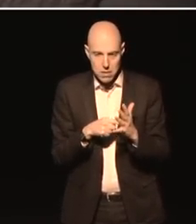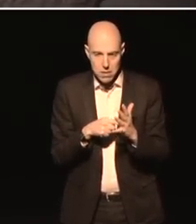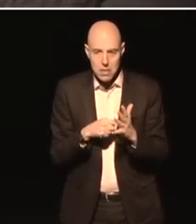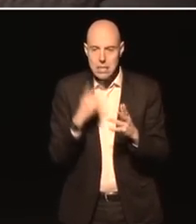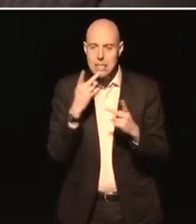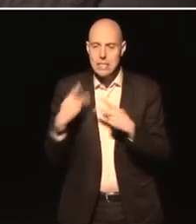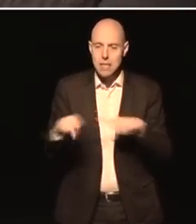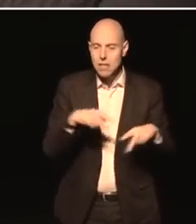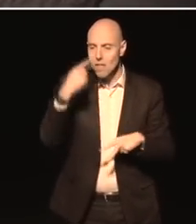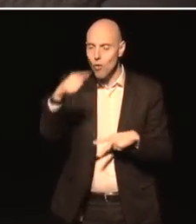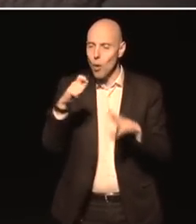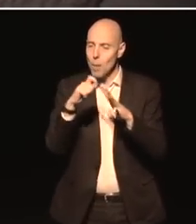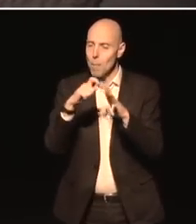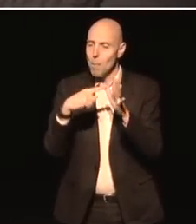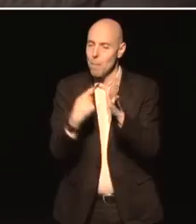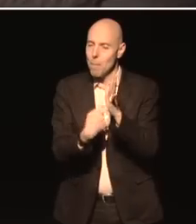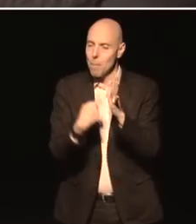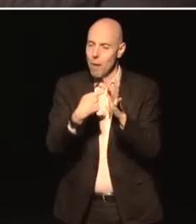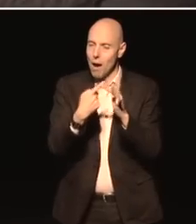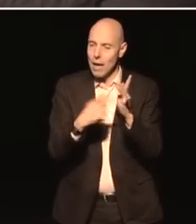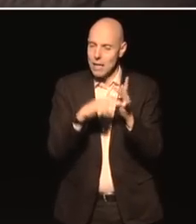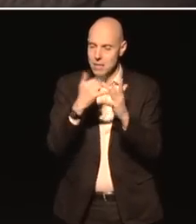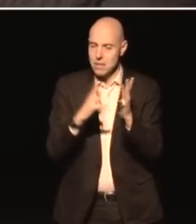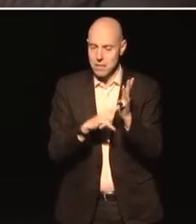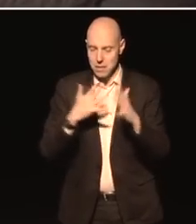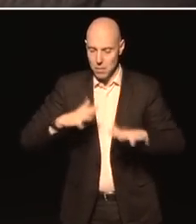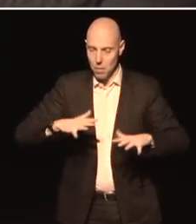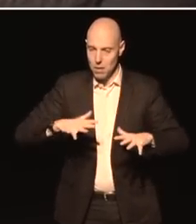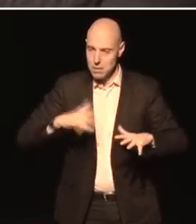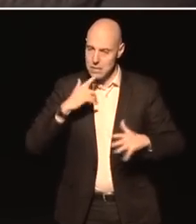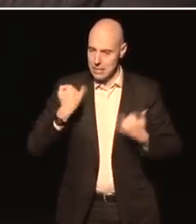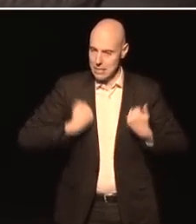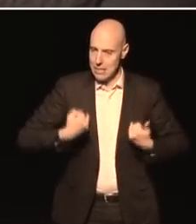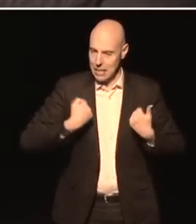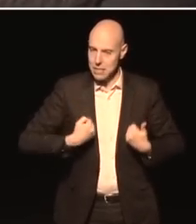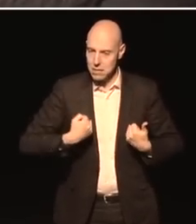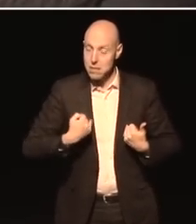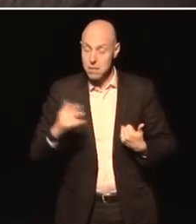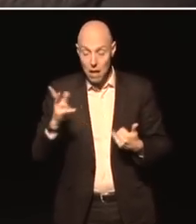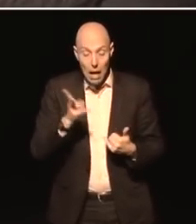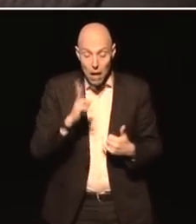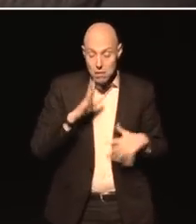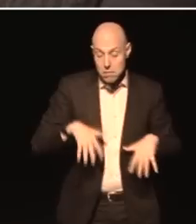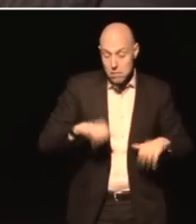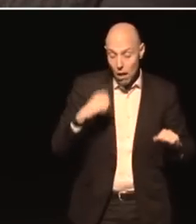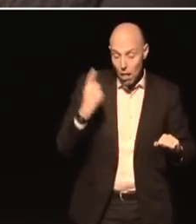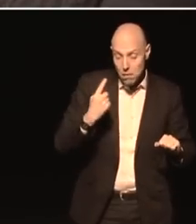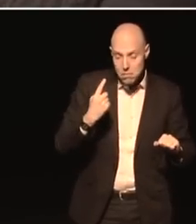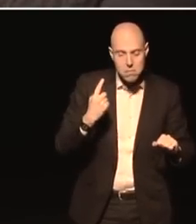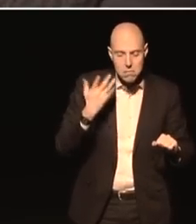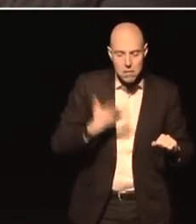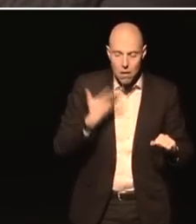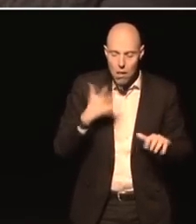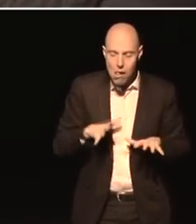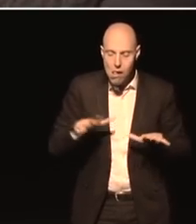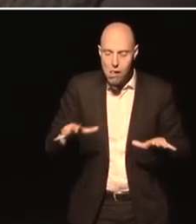for elderly people that suffer from Parkinson's disease. It's something that we started again in London, but now we have extended